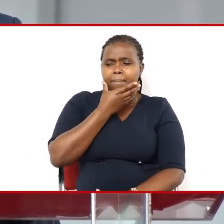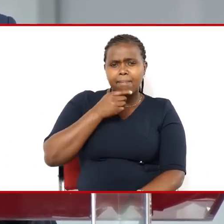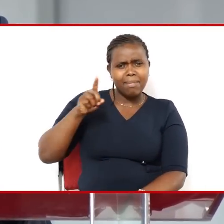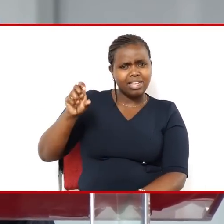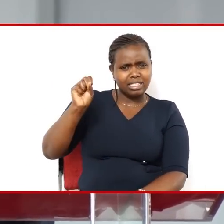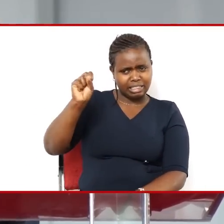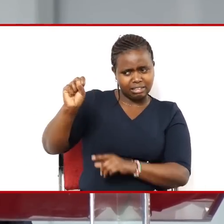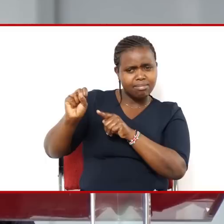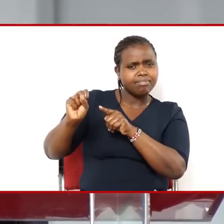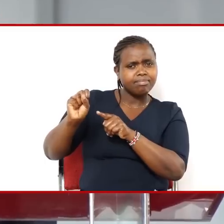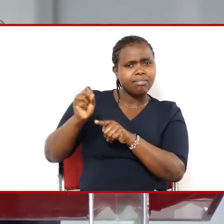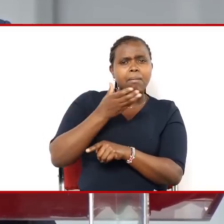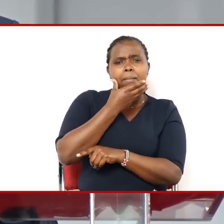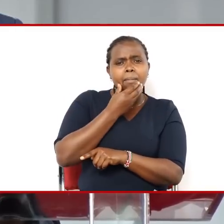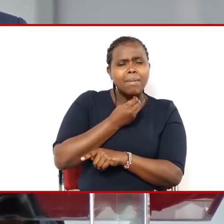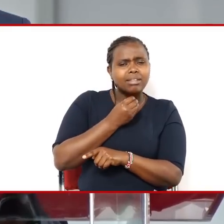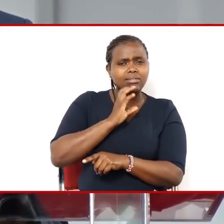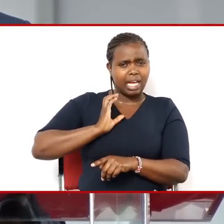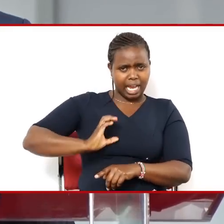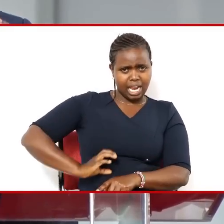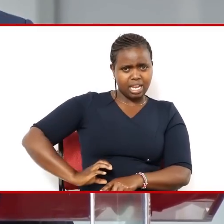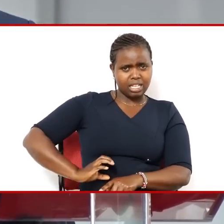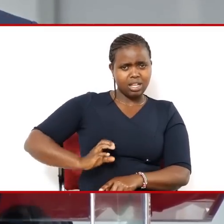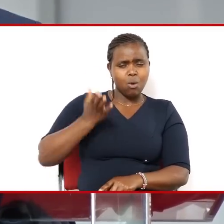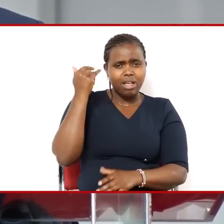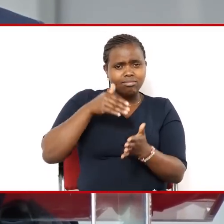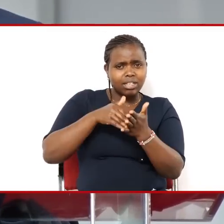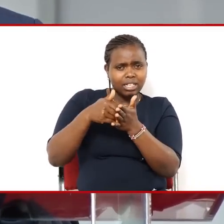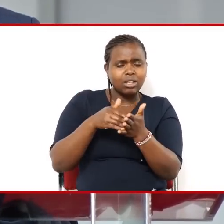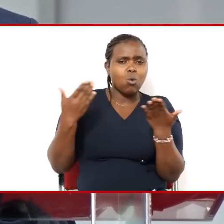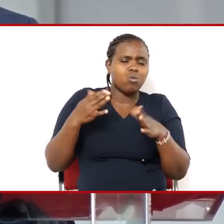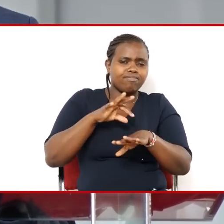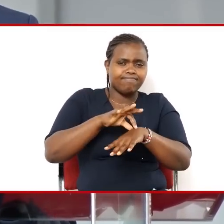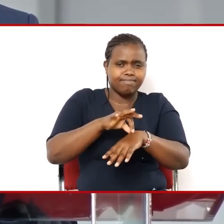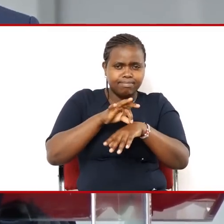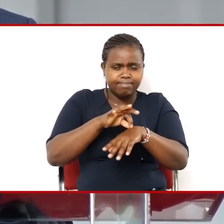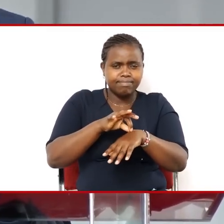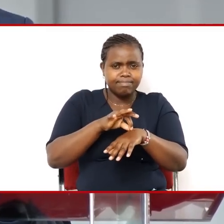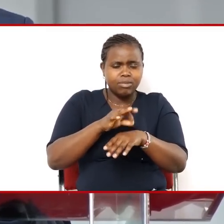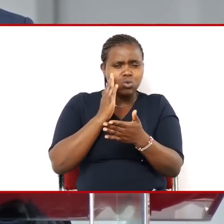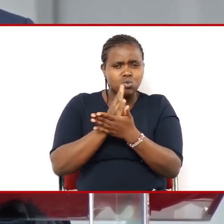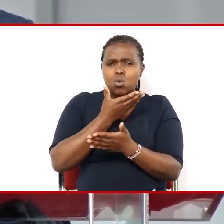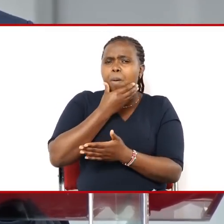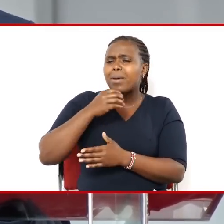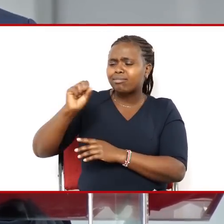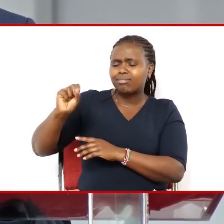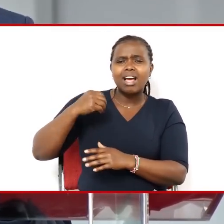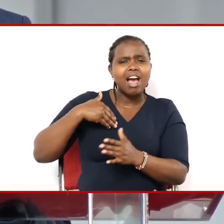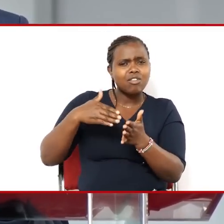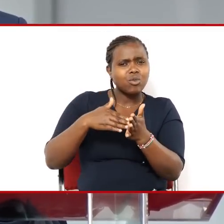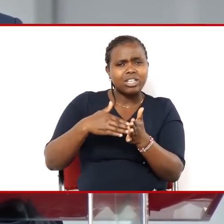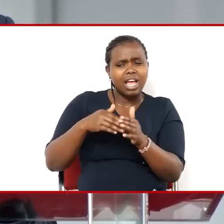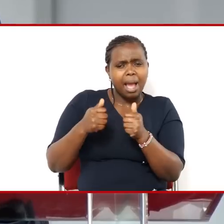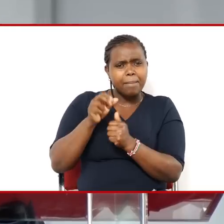Samson was a man characterized by weakness in his flesh. He had a weakness for wicked